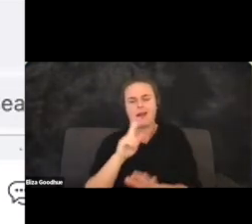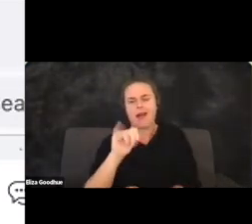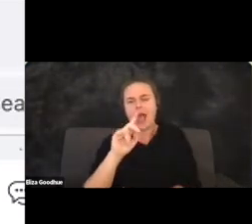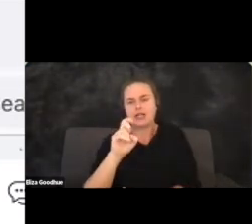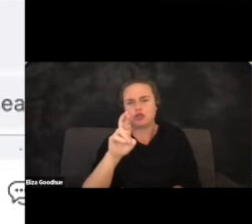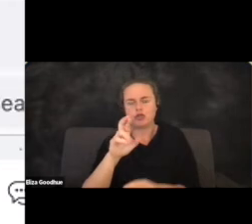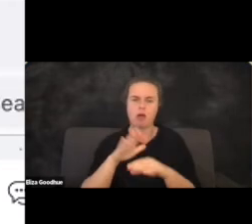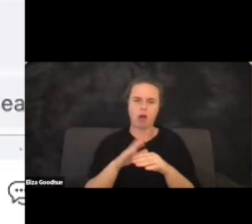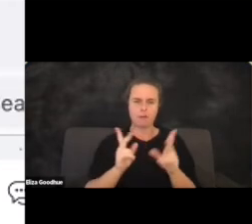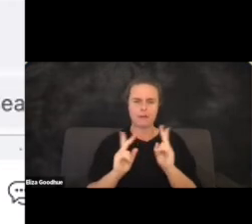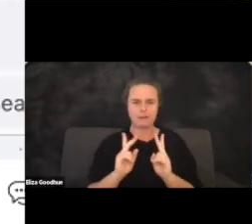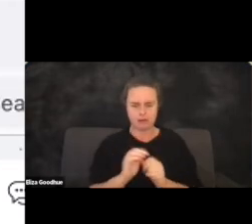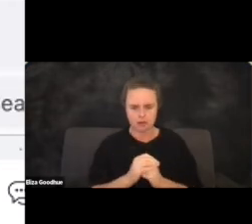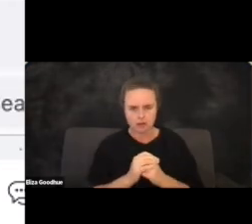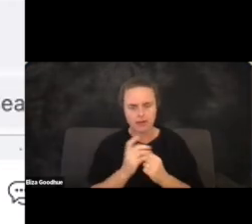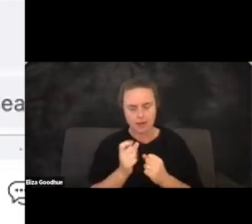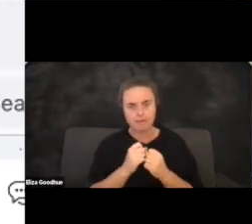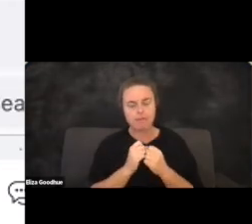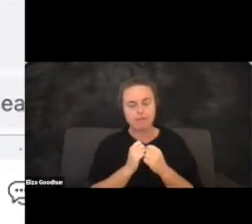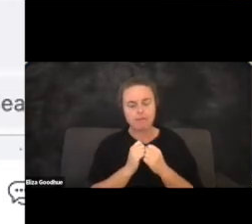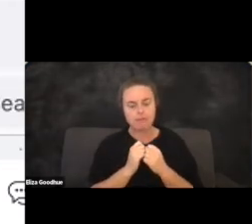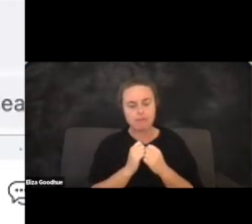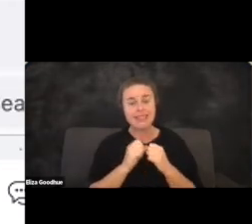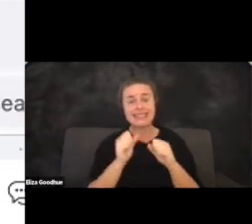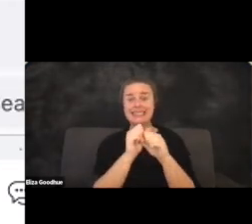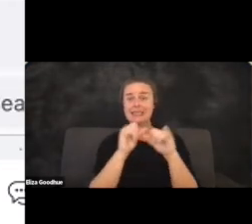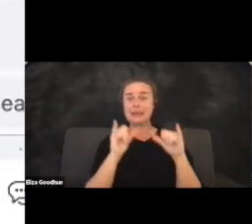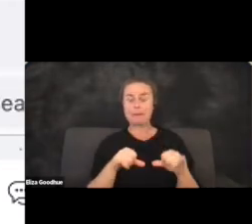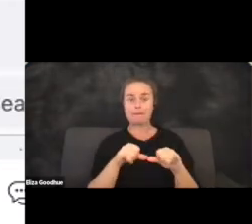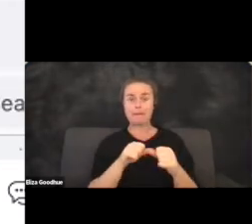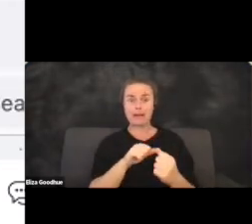are only as strong as the relationships that are going into them, right?